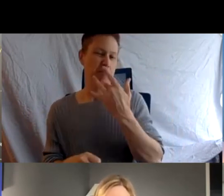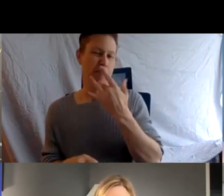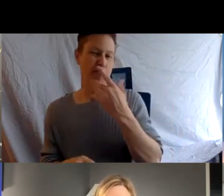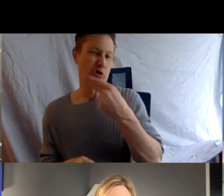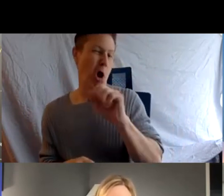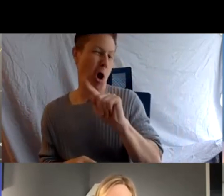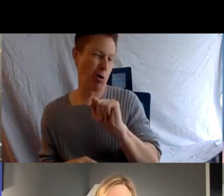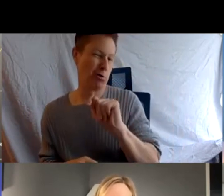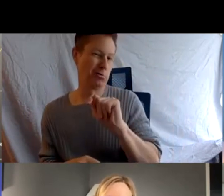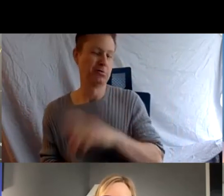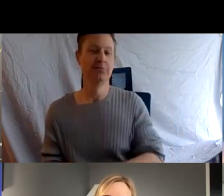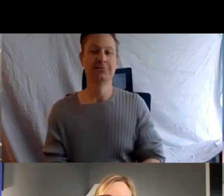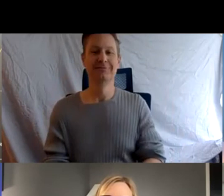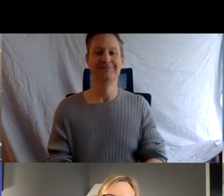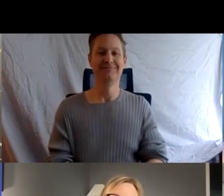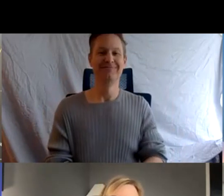Hart.